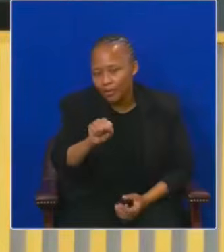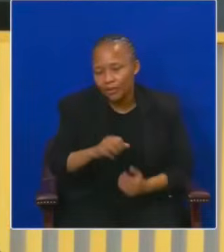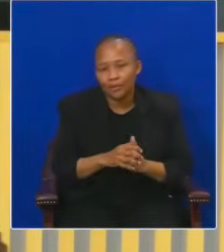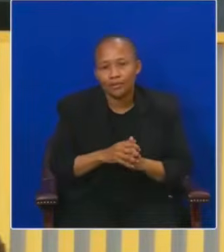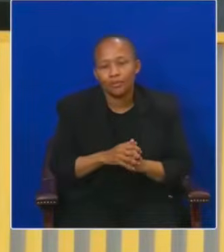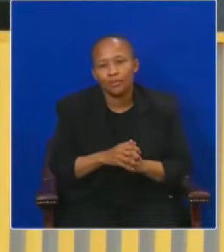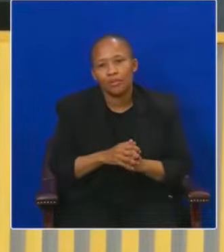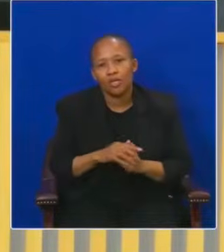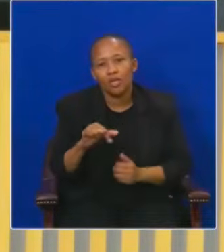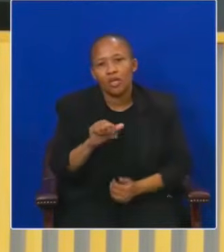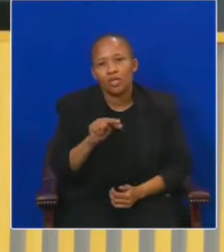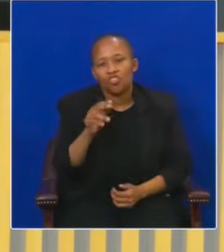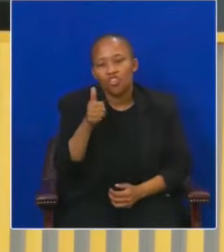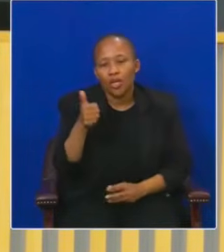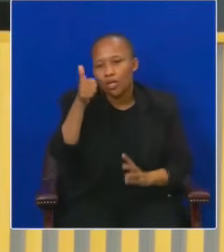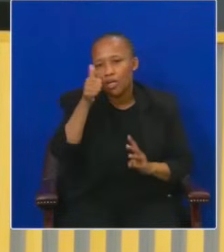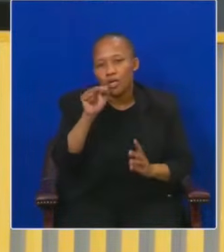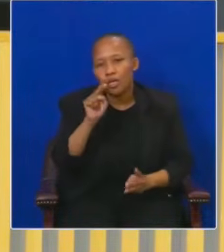is working at